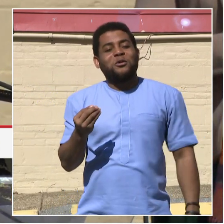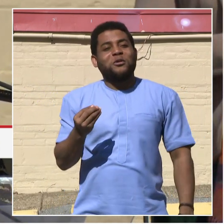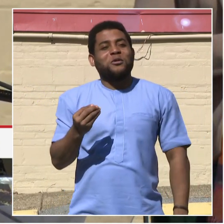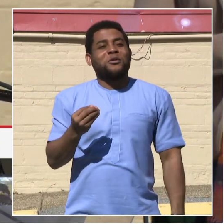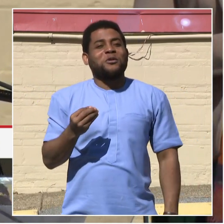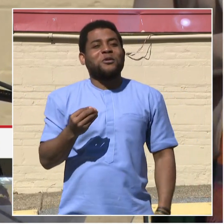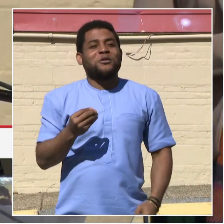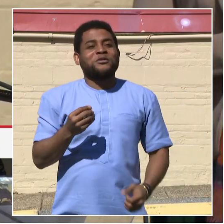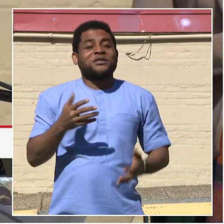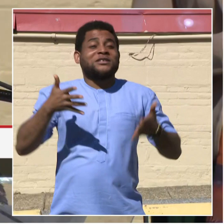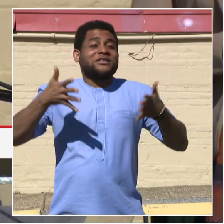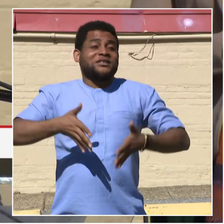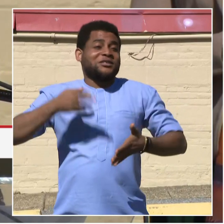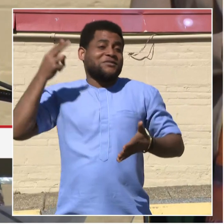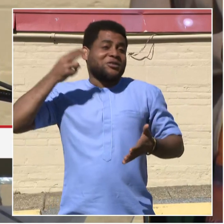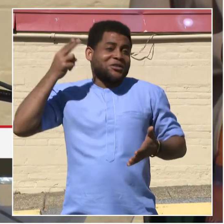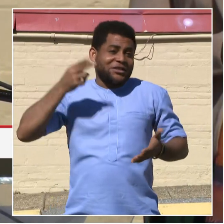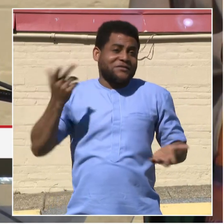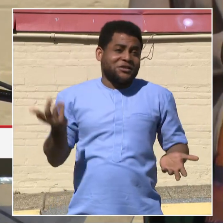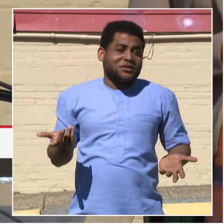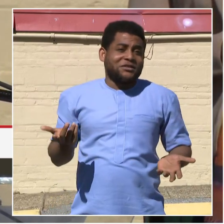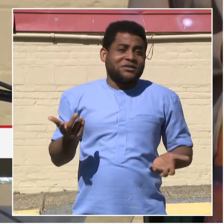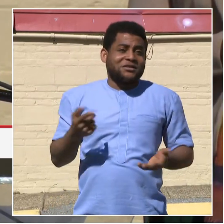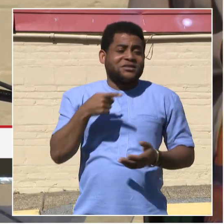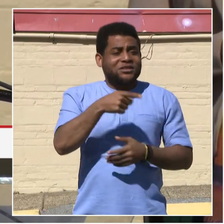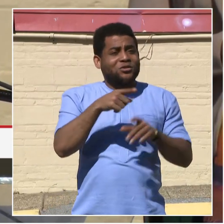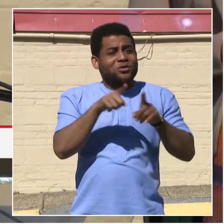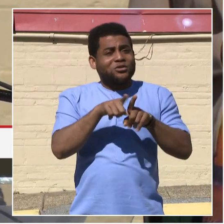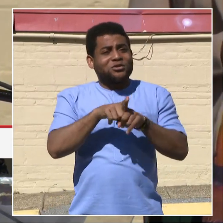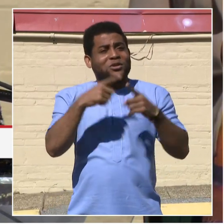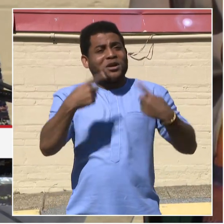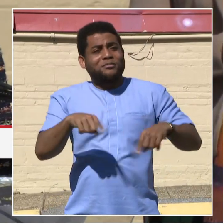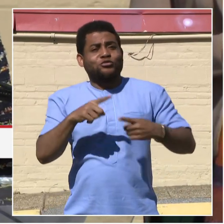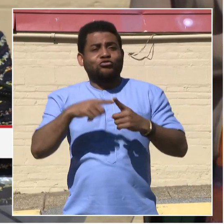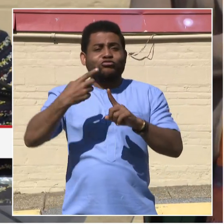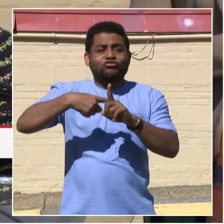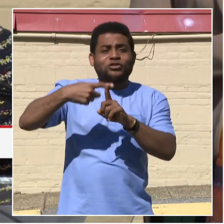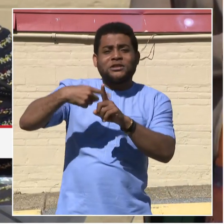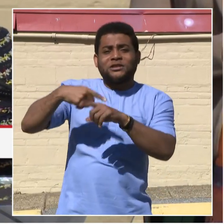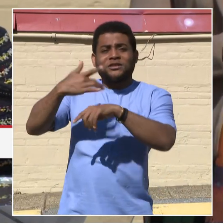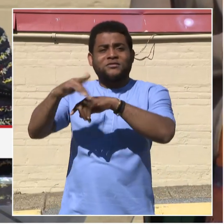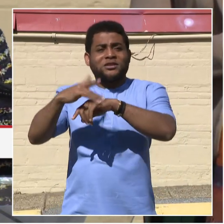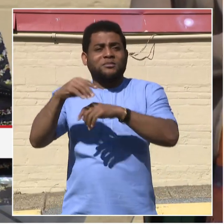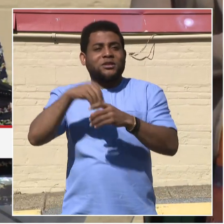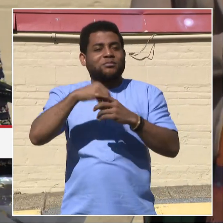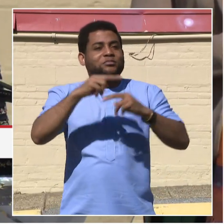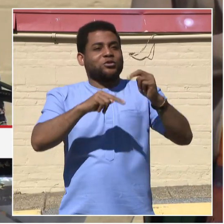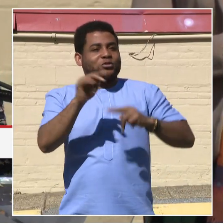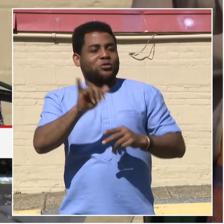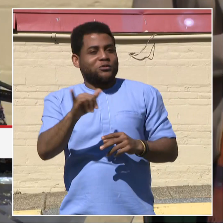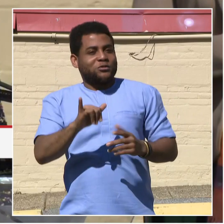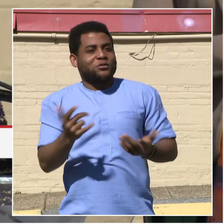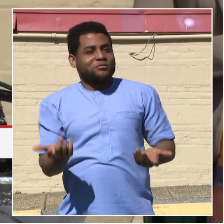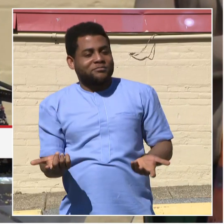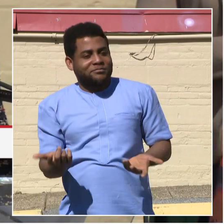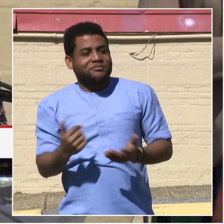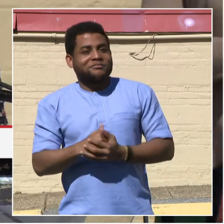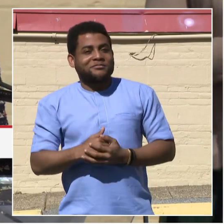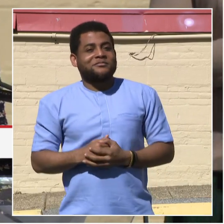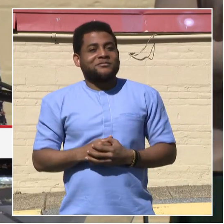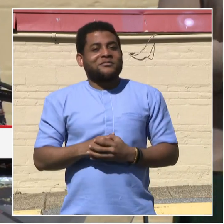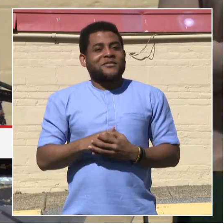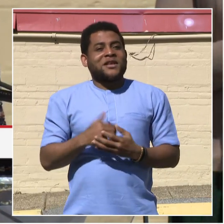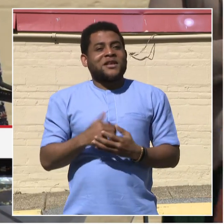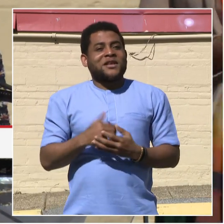is history on that. And he's also able to rent out spaces in the building. So all that to say